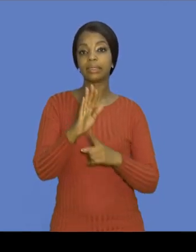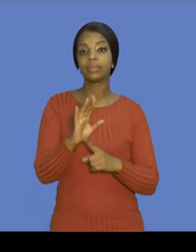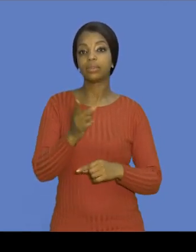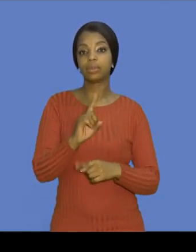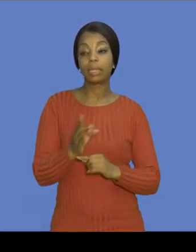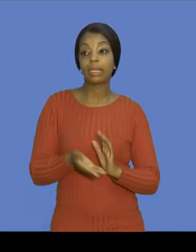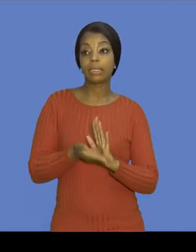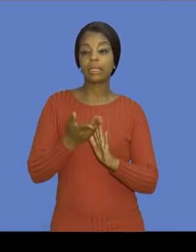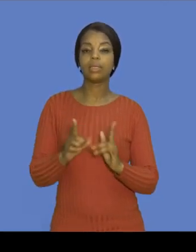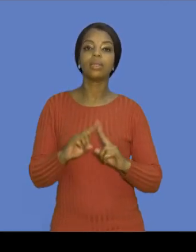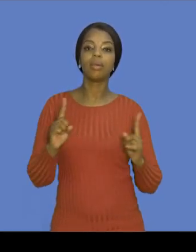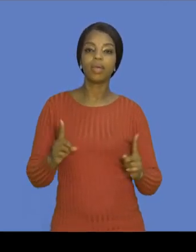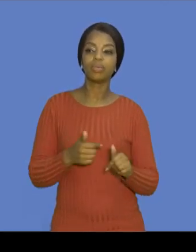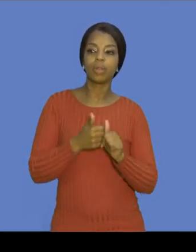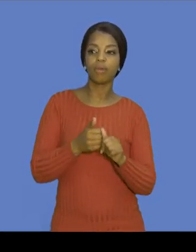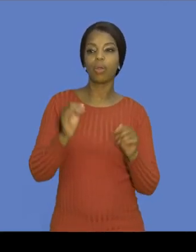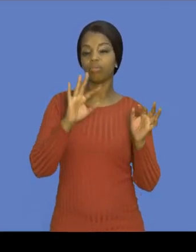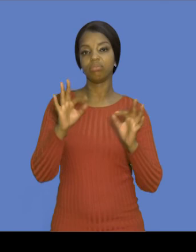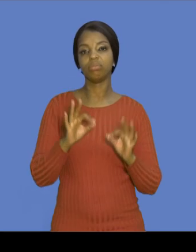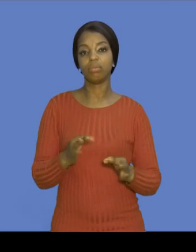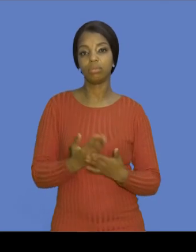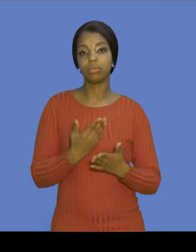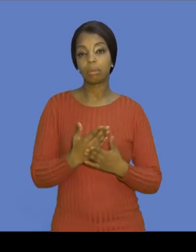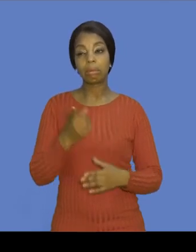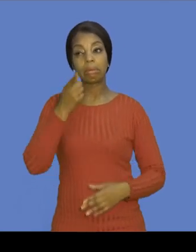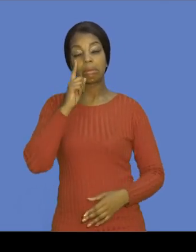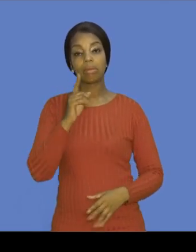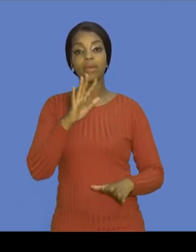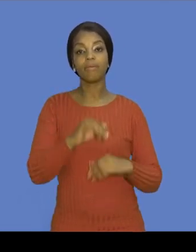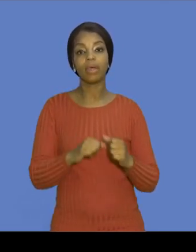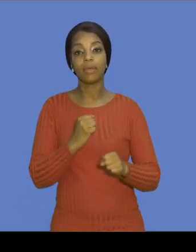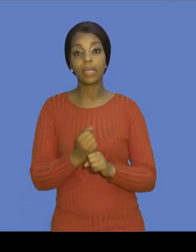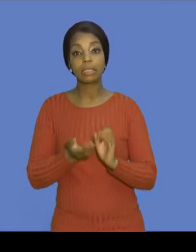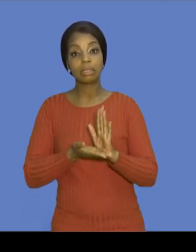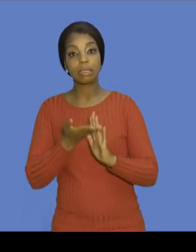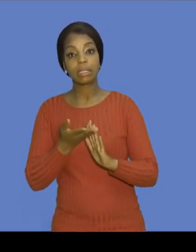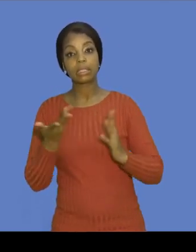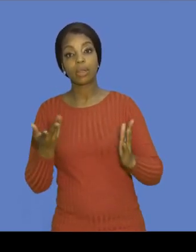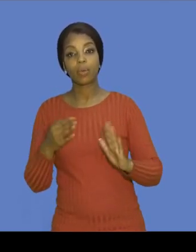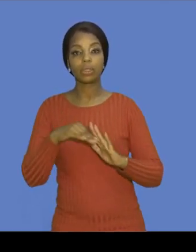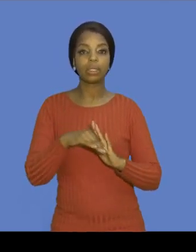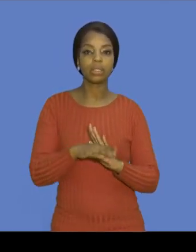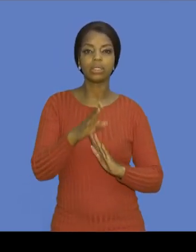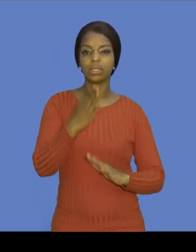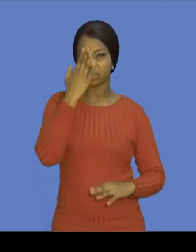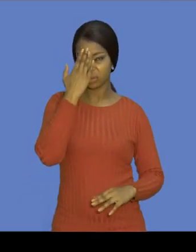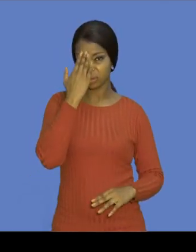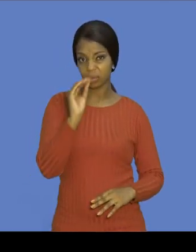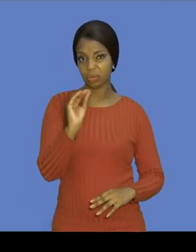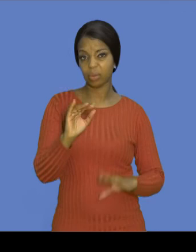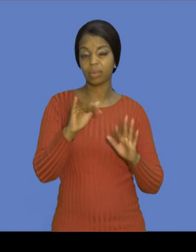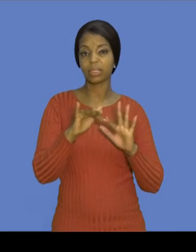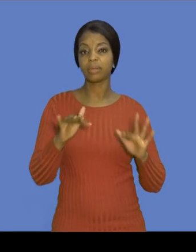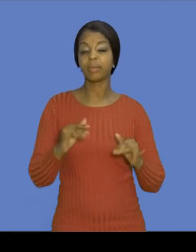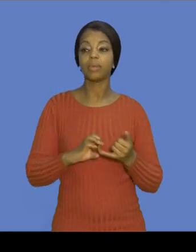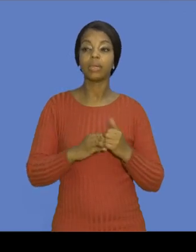increase, but could follow a cycle. So every 5 years you can see that it's increasing or decreasing, and there are people who are actually